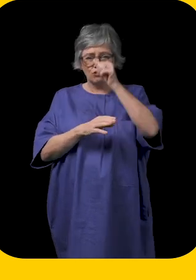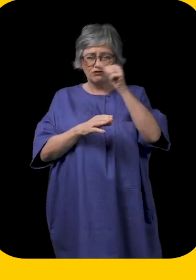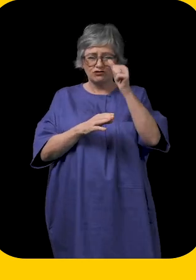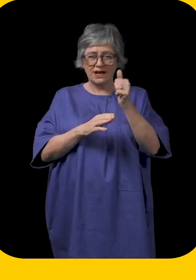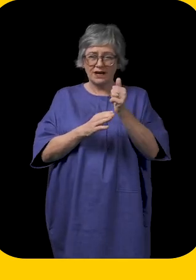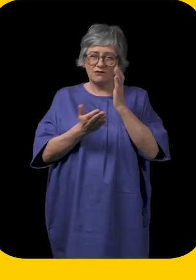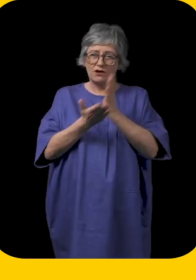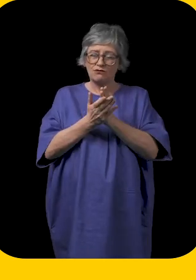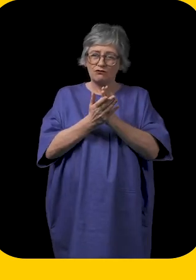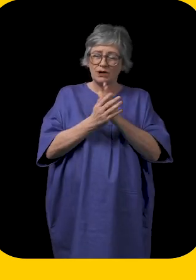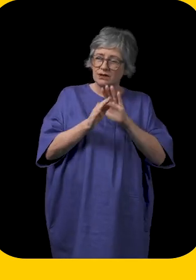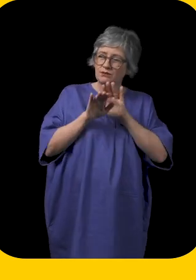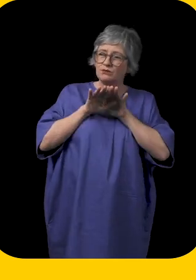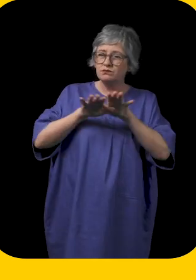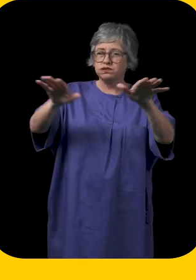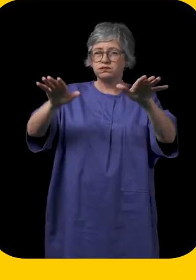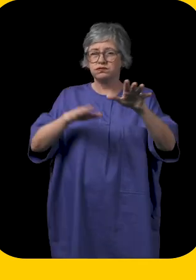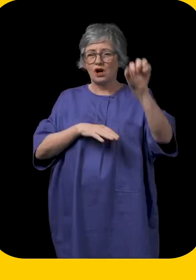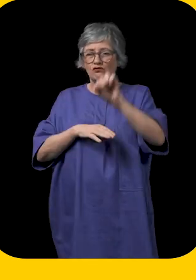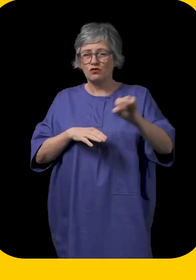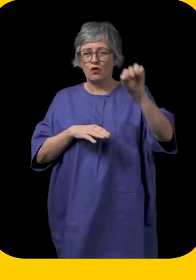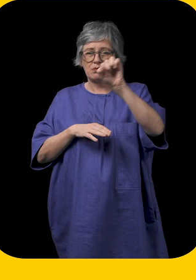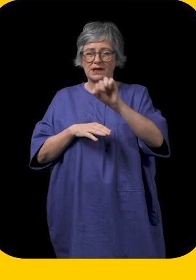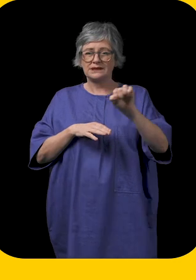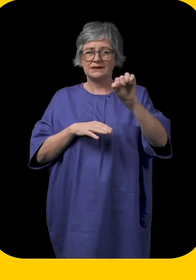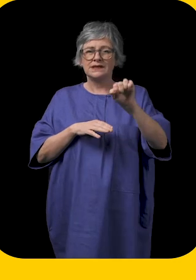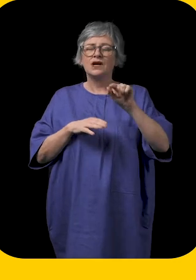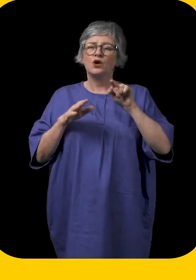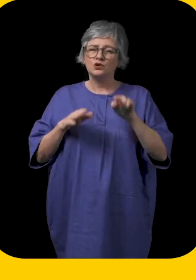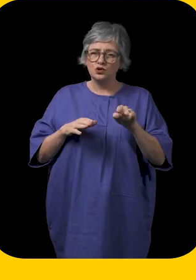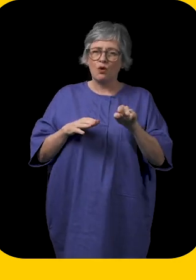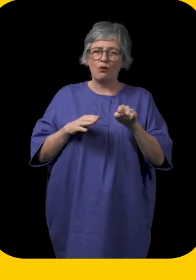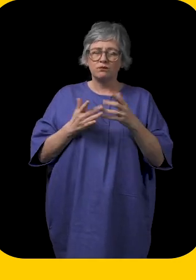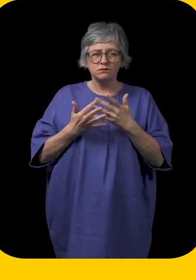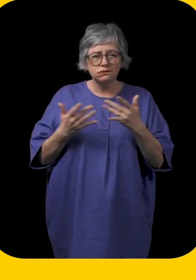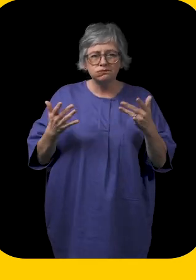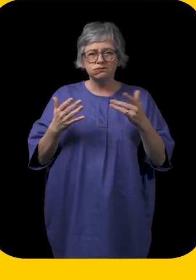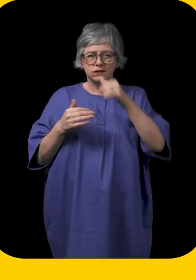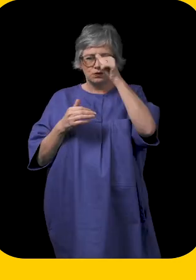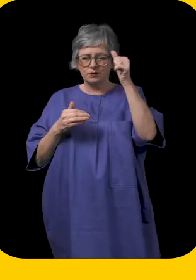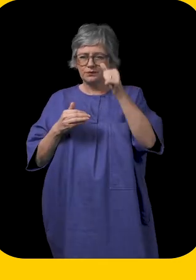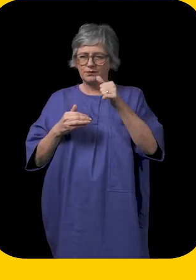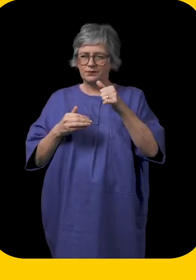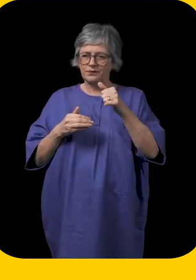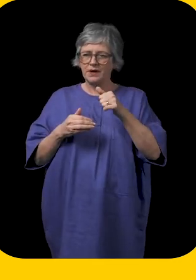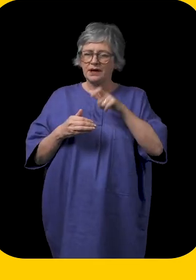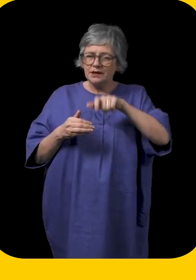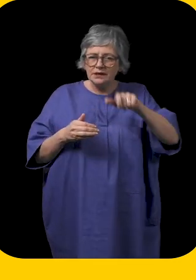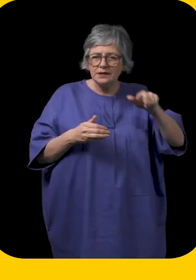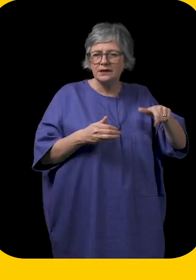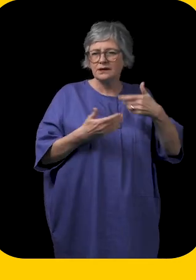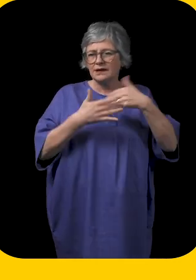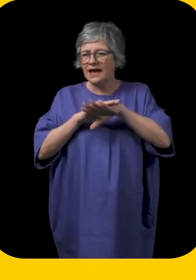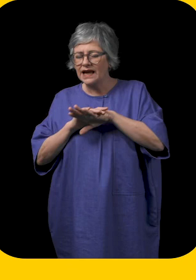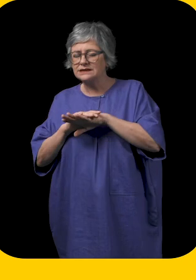before Christianity reached Europe. So there's an indigenous, you know, Christians in Sudan and in Ethiopia,